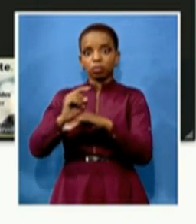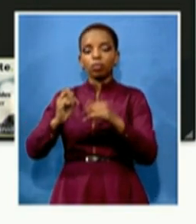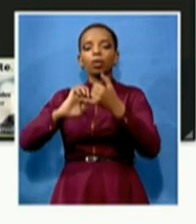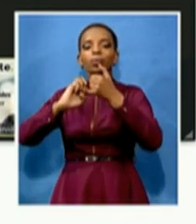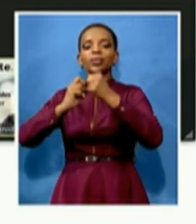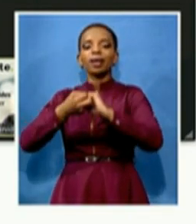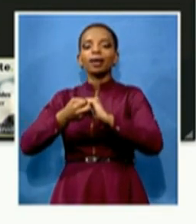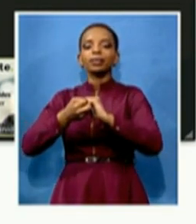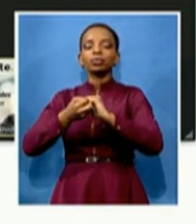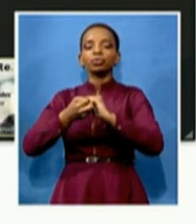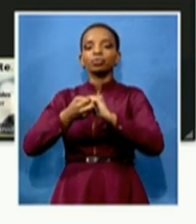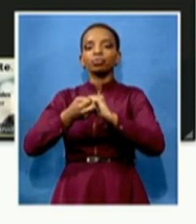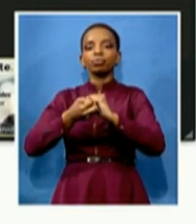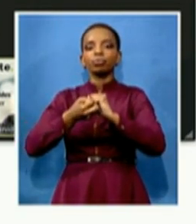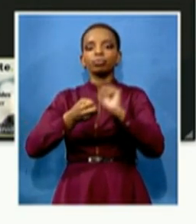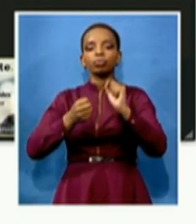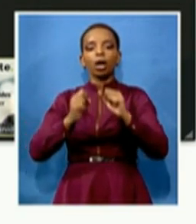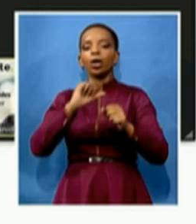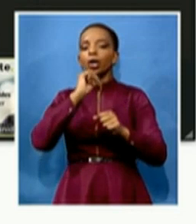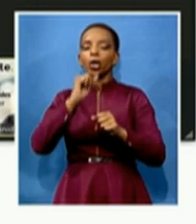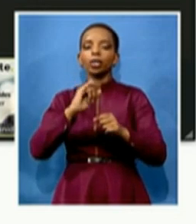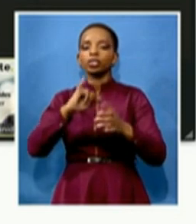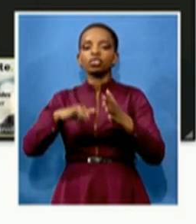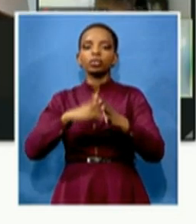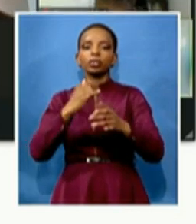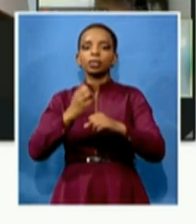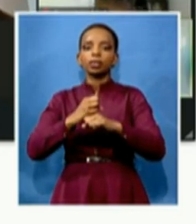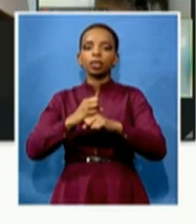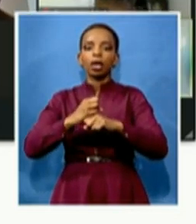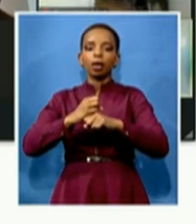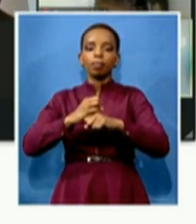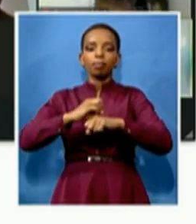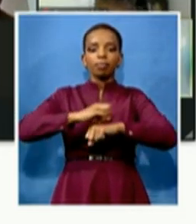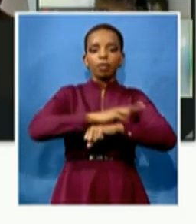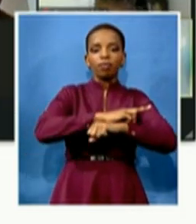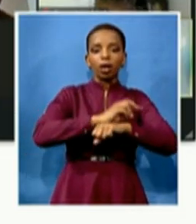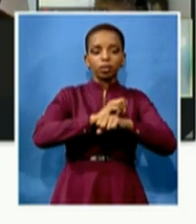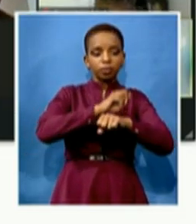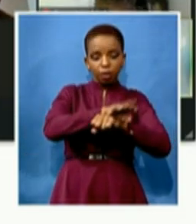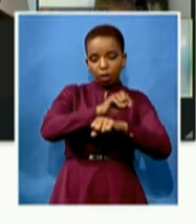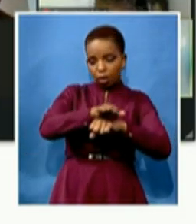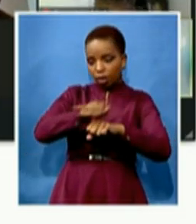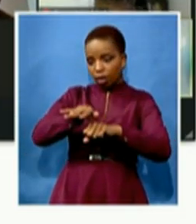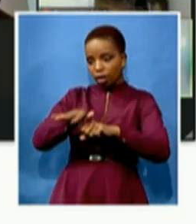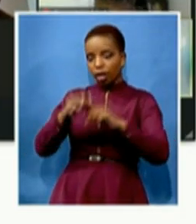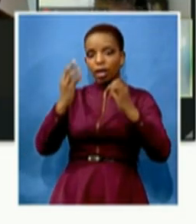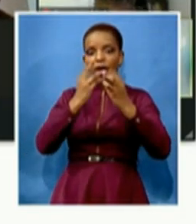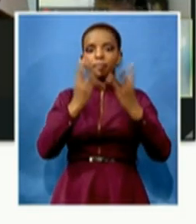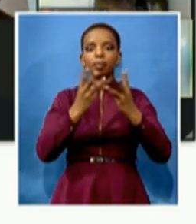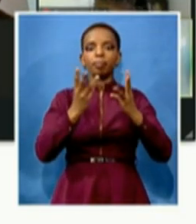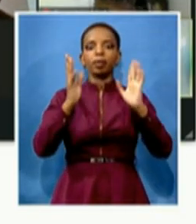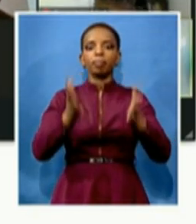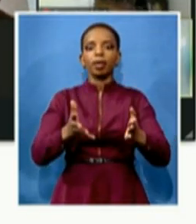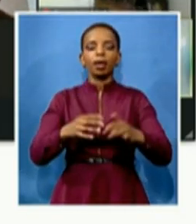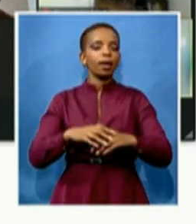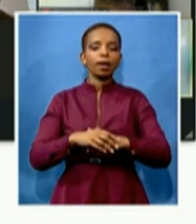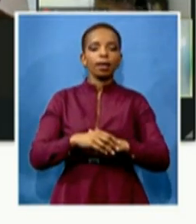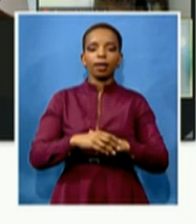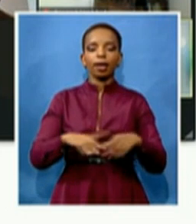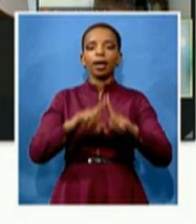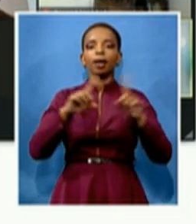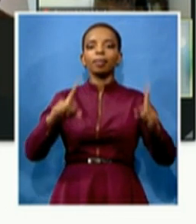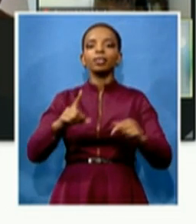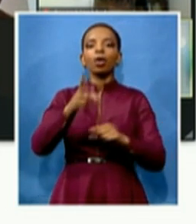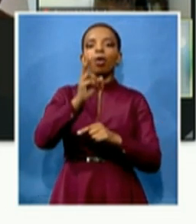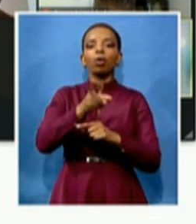epidemiological infection rates, but also allow for changes such as weather. So the fact that we are going